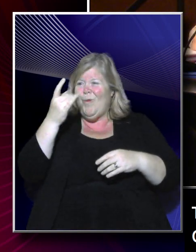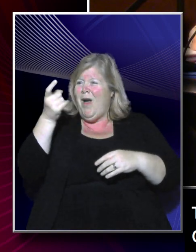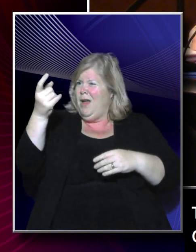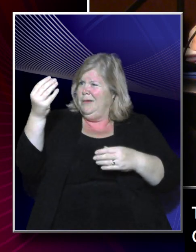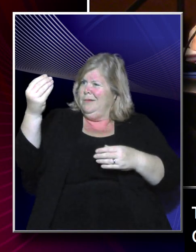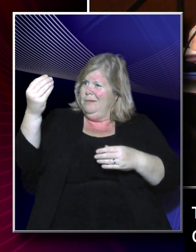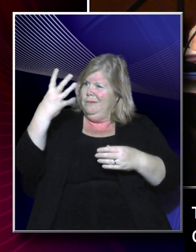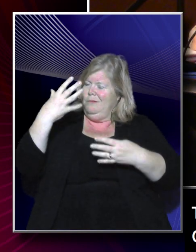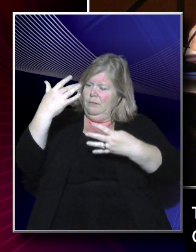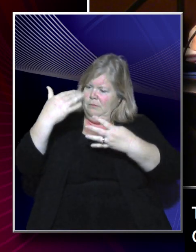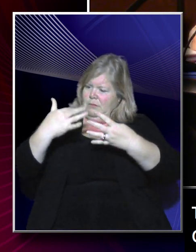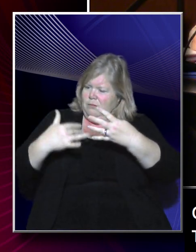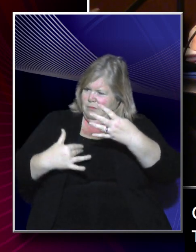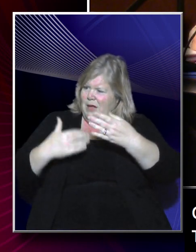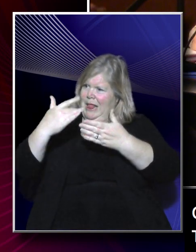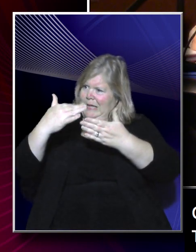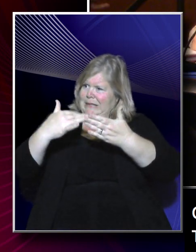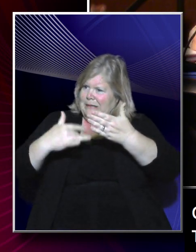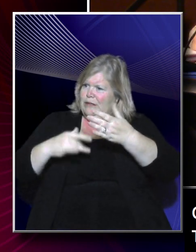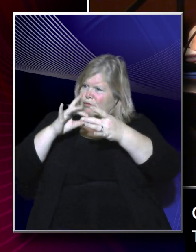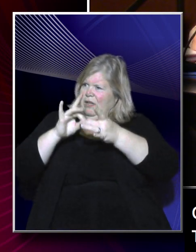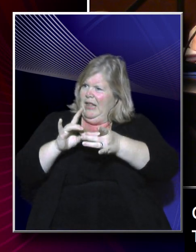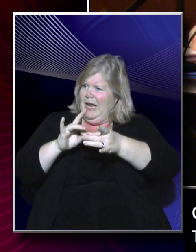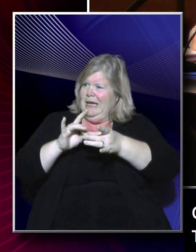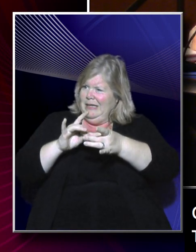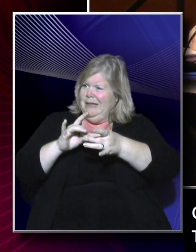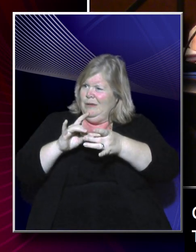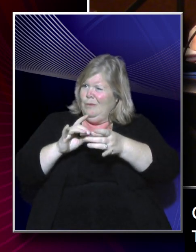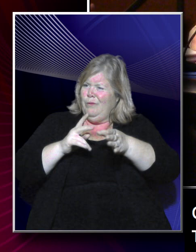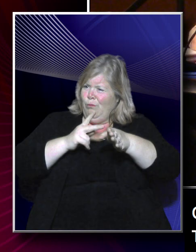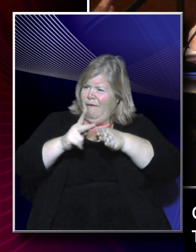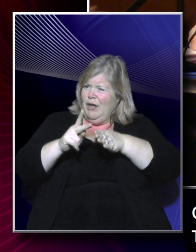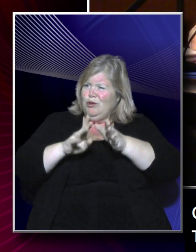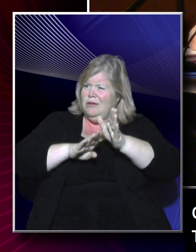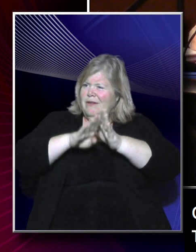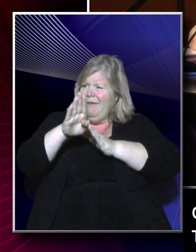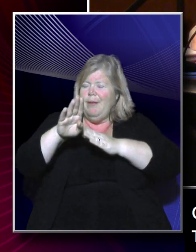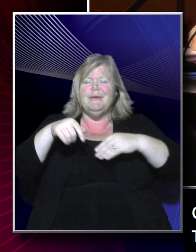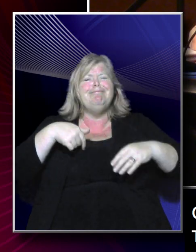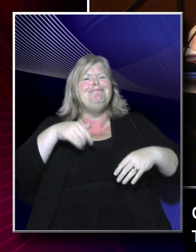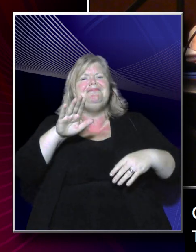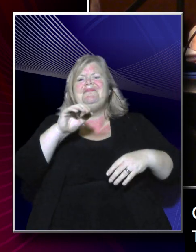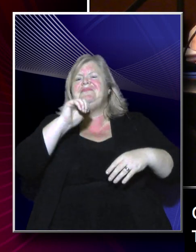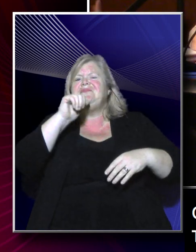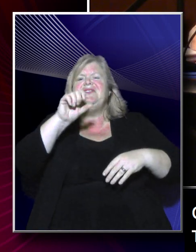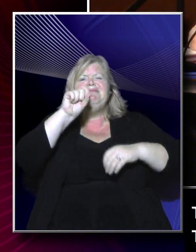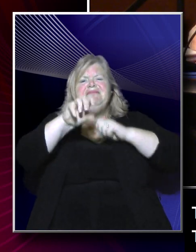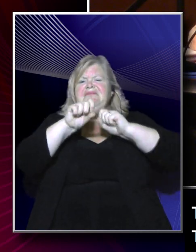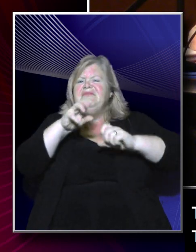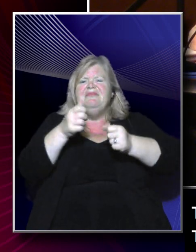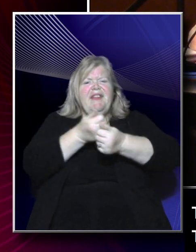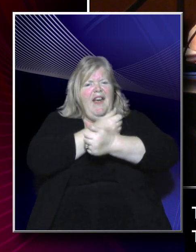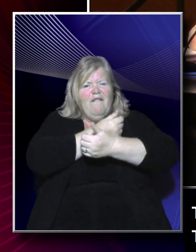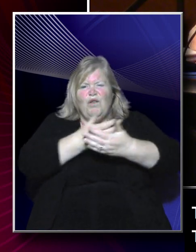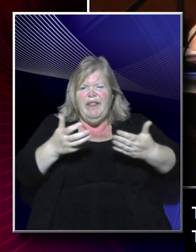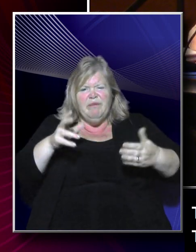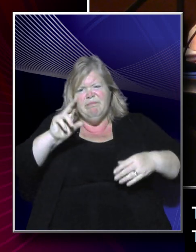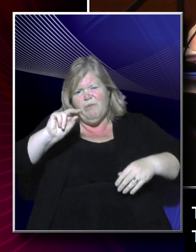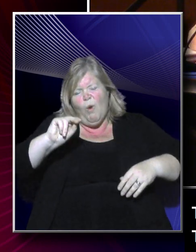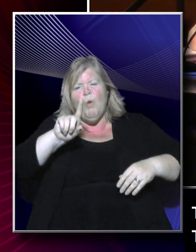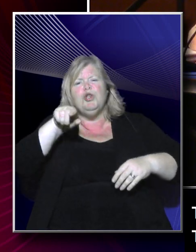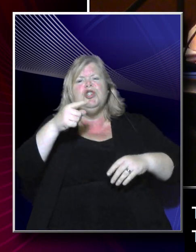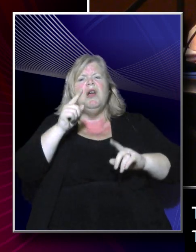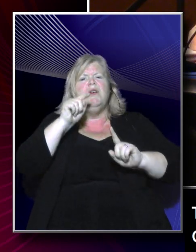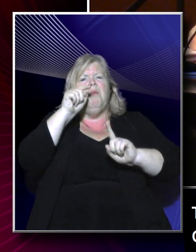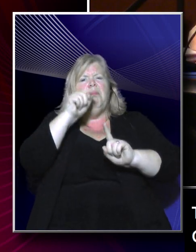things that they commented on that. I'm not going to talk about everything they shared with us. I'm just going to